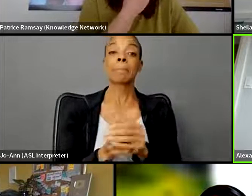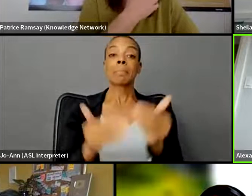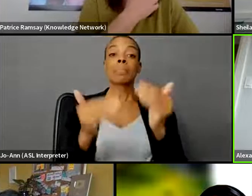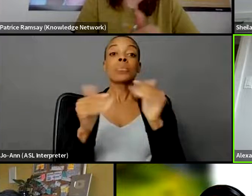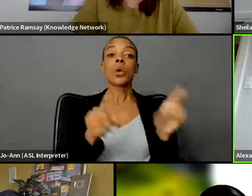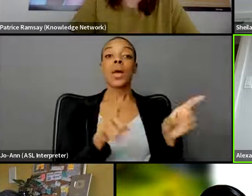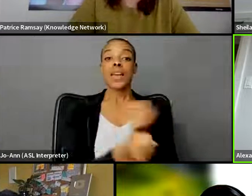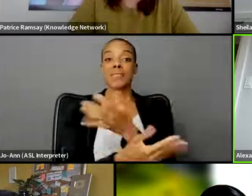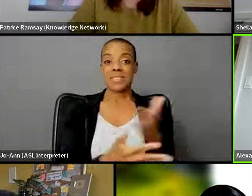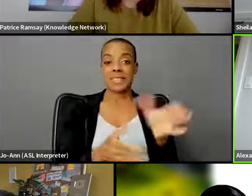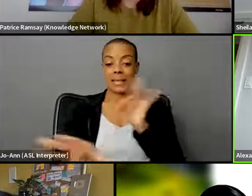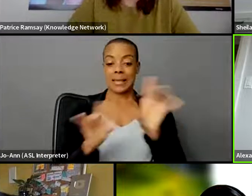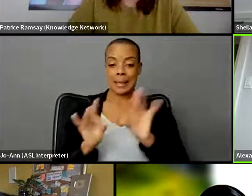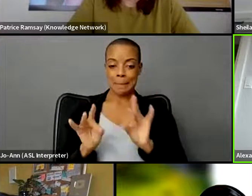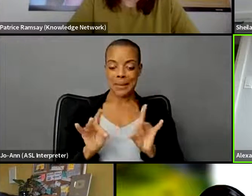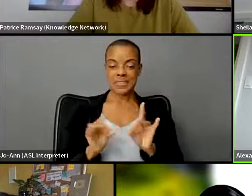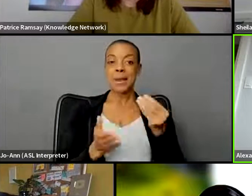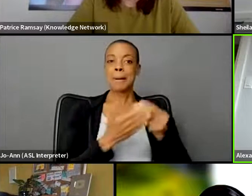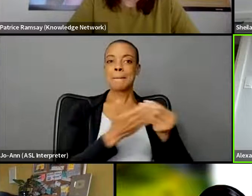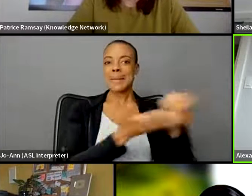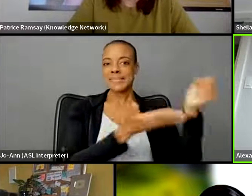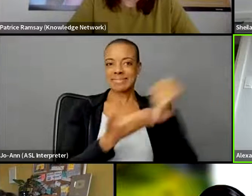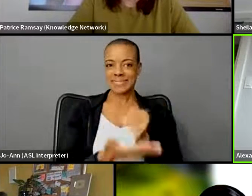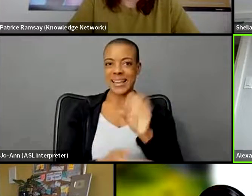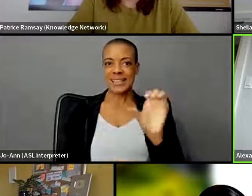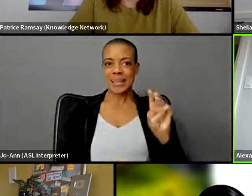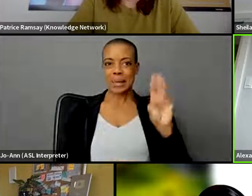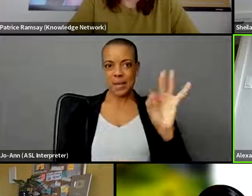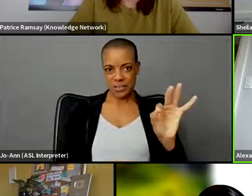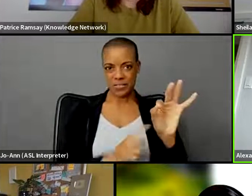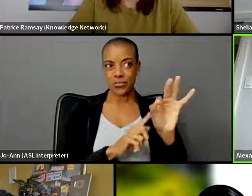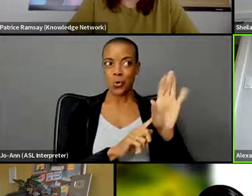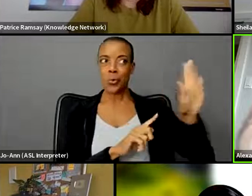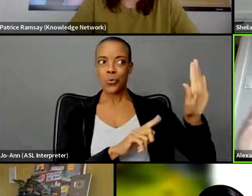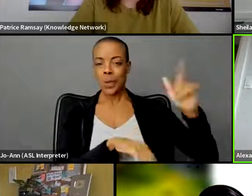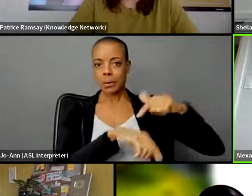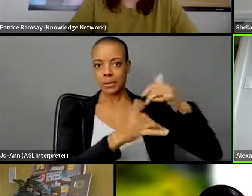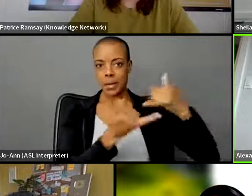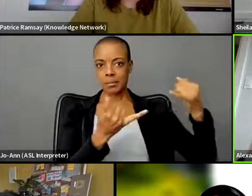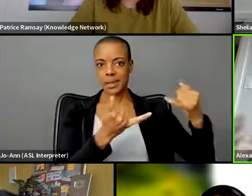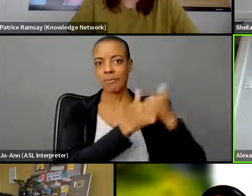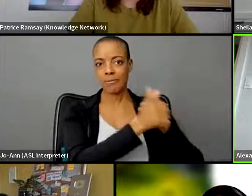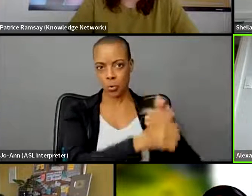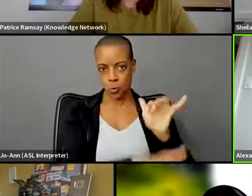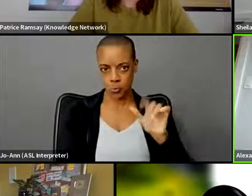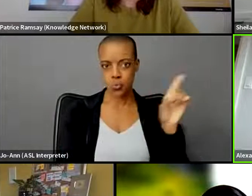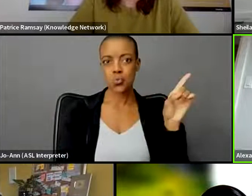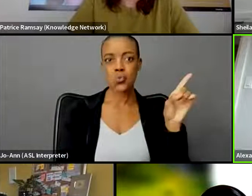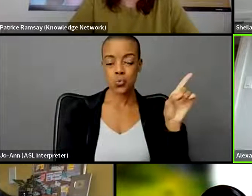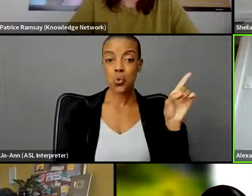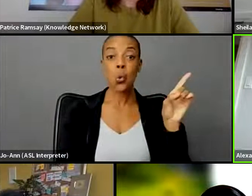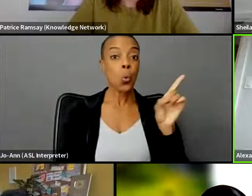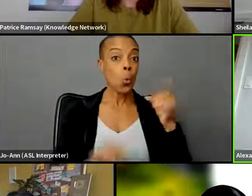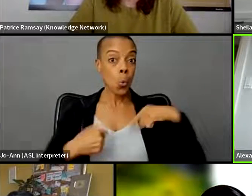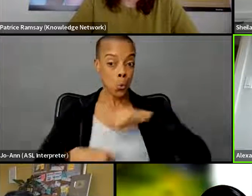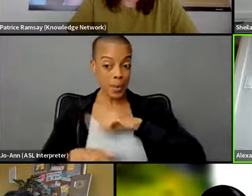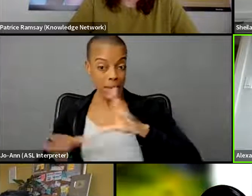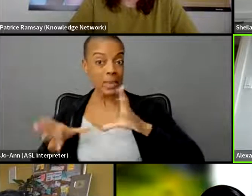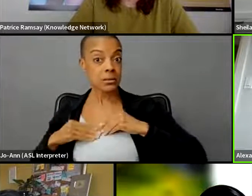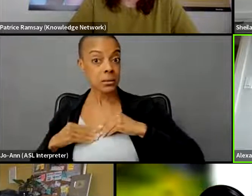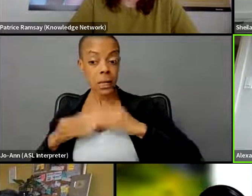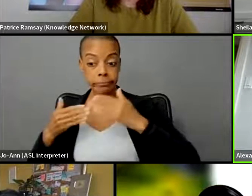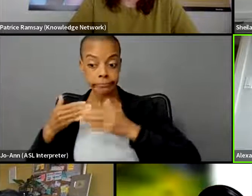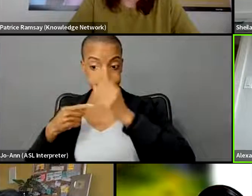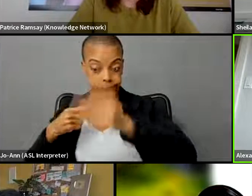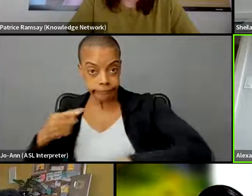the CMF, and there are certain dates when that envelope opens. And so while we accept on a rolling basis, depending on the time of